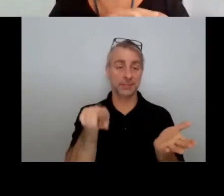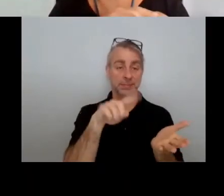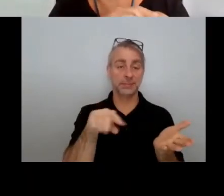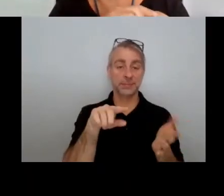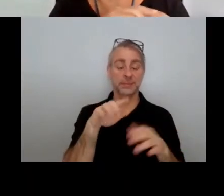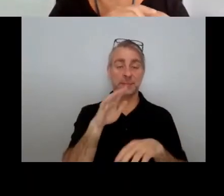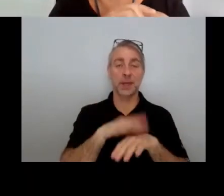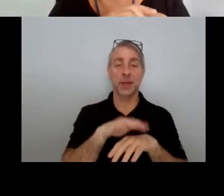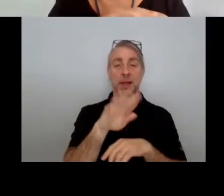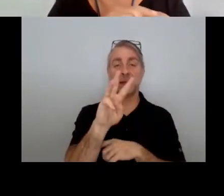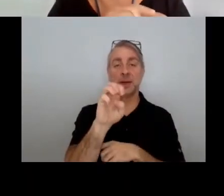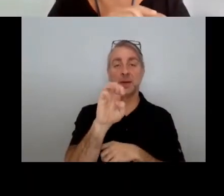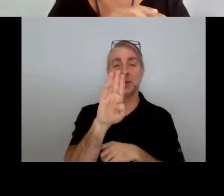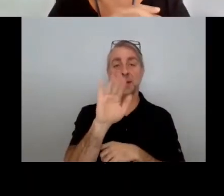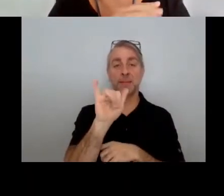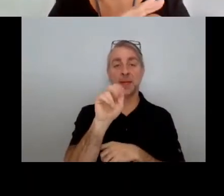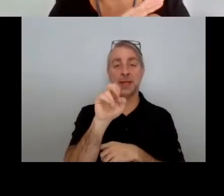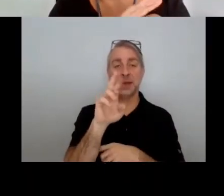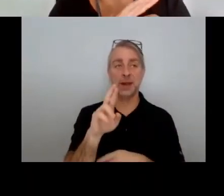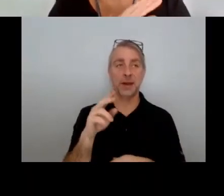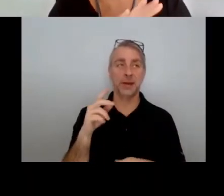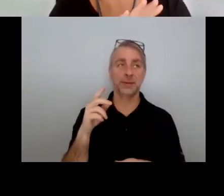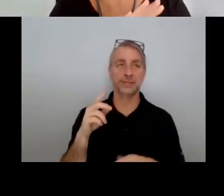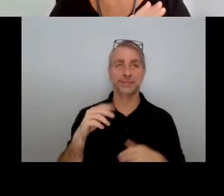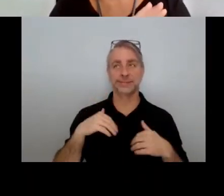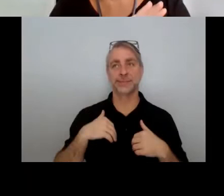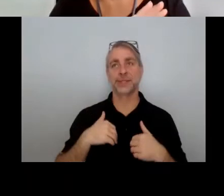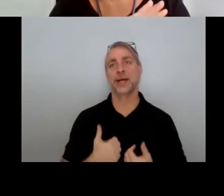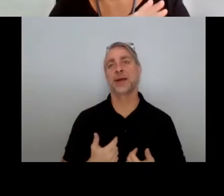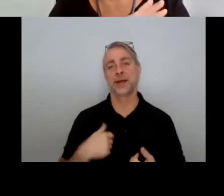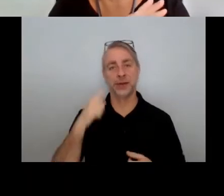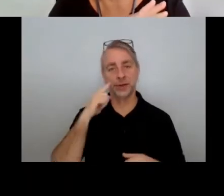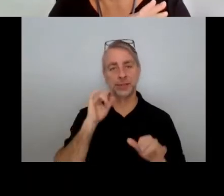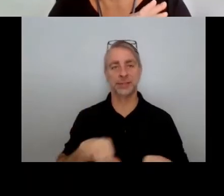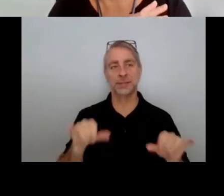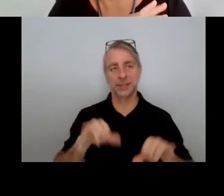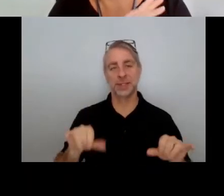webinar are probably tired of me saying this, but this is a team sport.